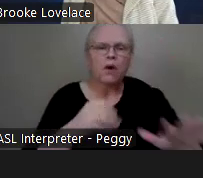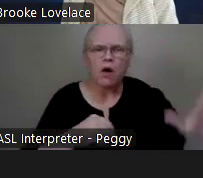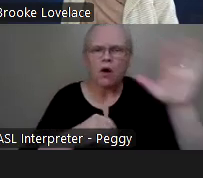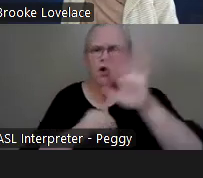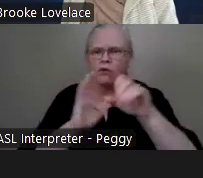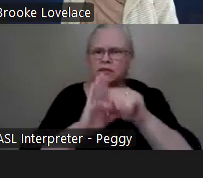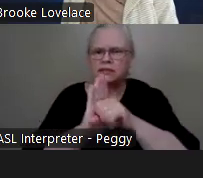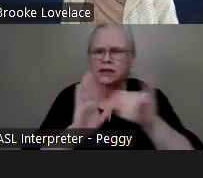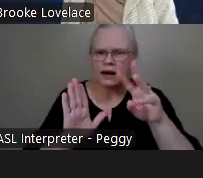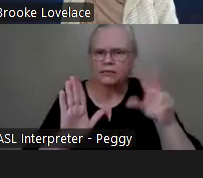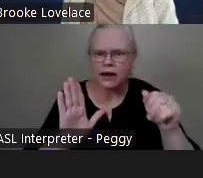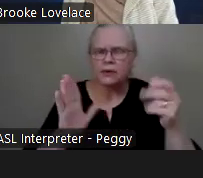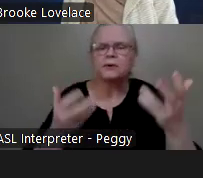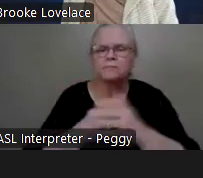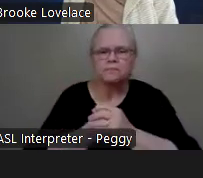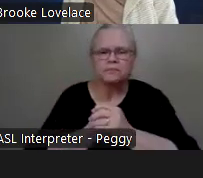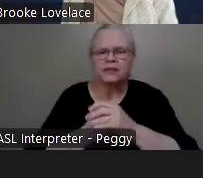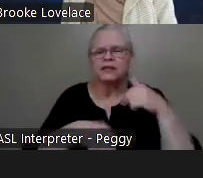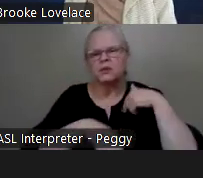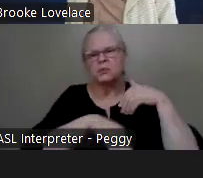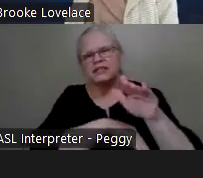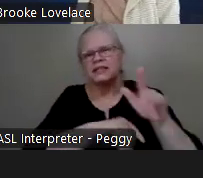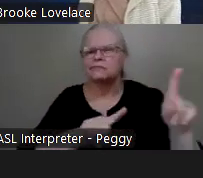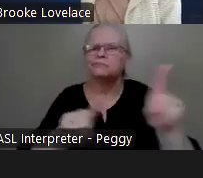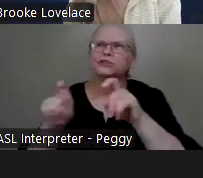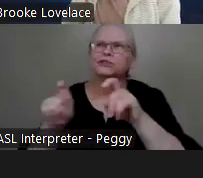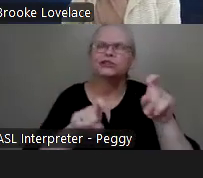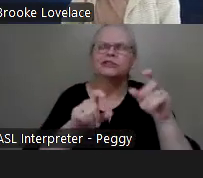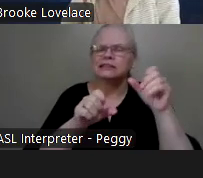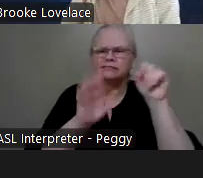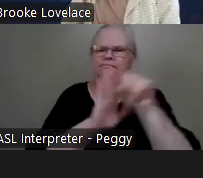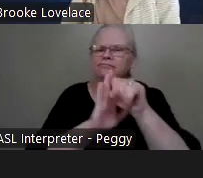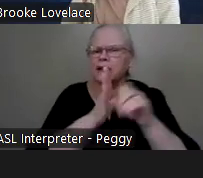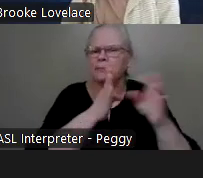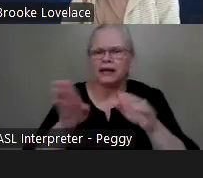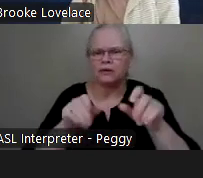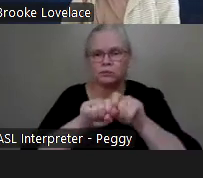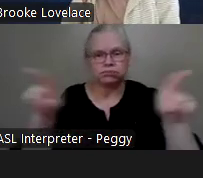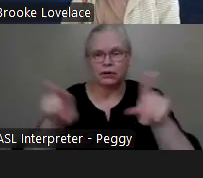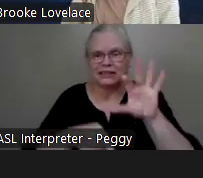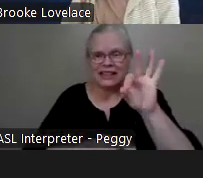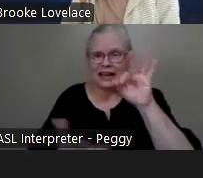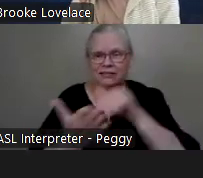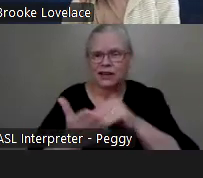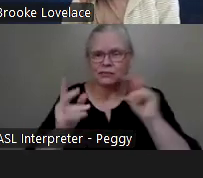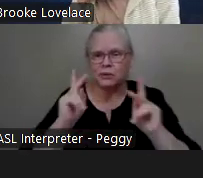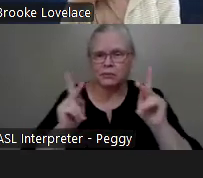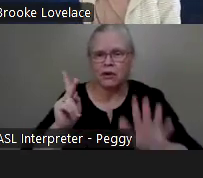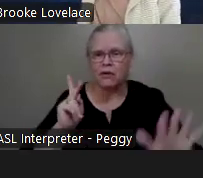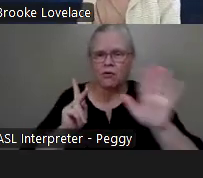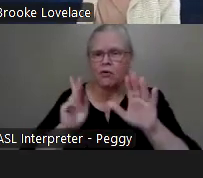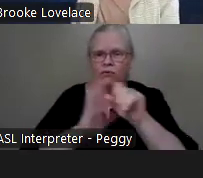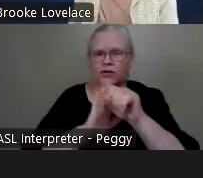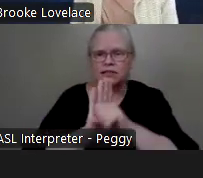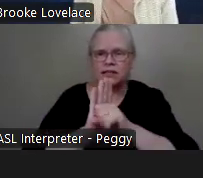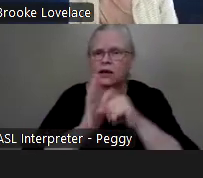of Iowa. So we sent our state plan survey to more than 9,000 folks across the state to see what they thought were our